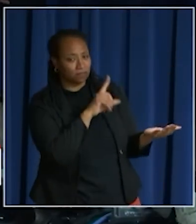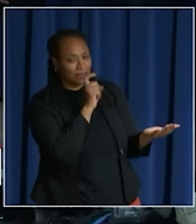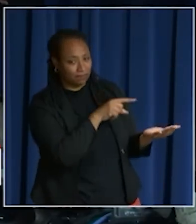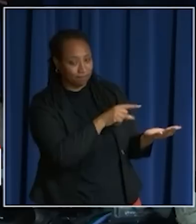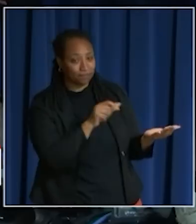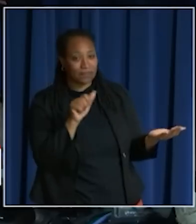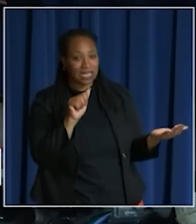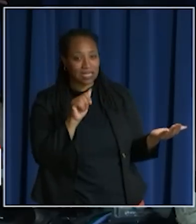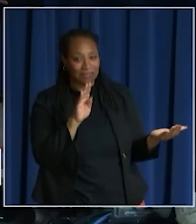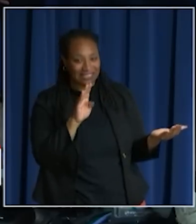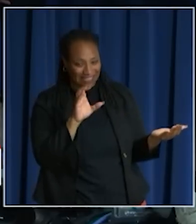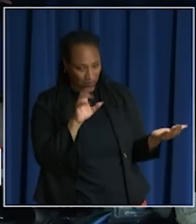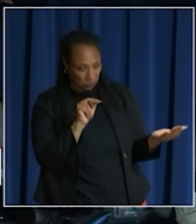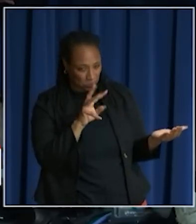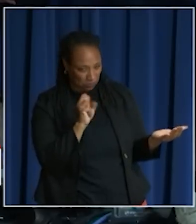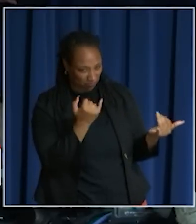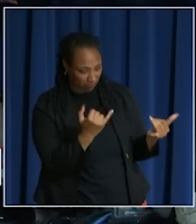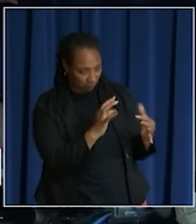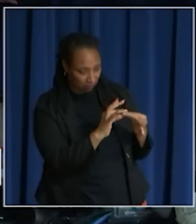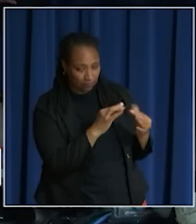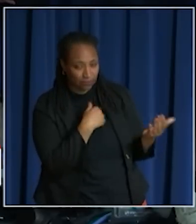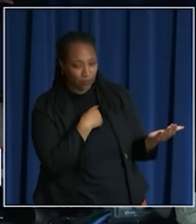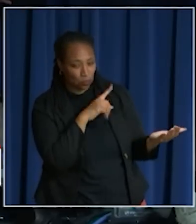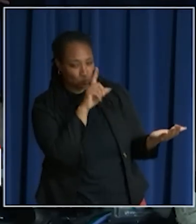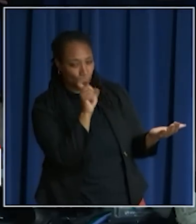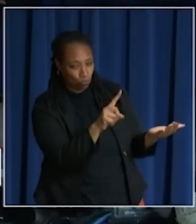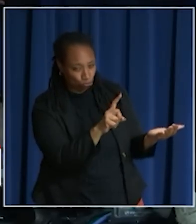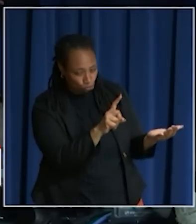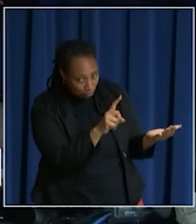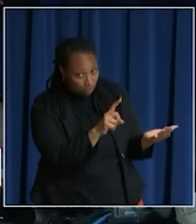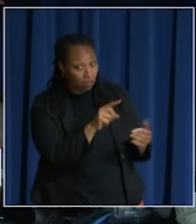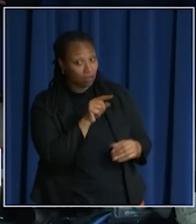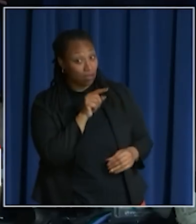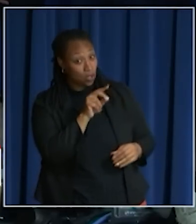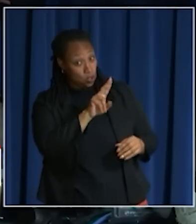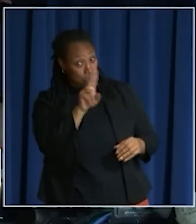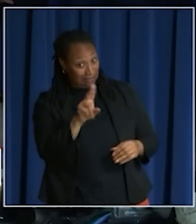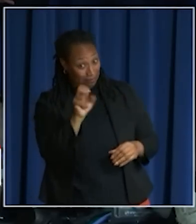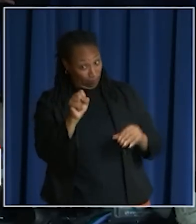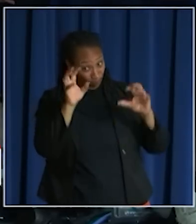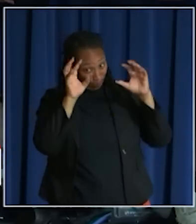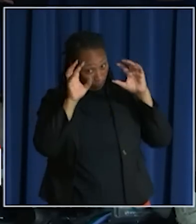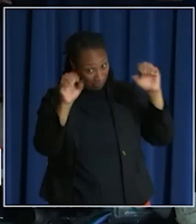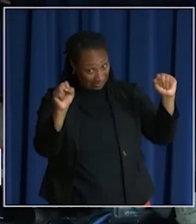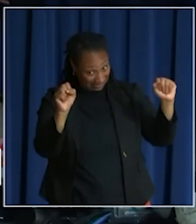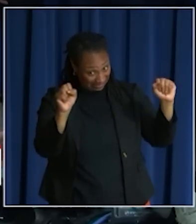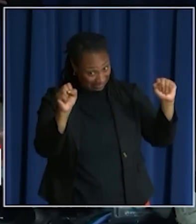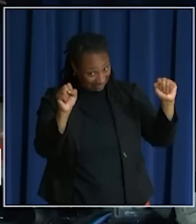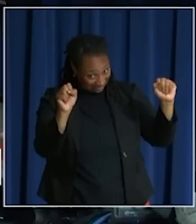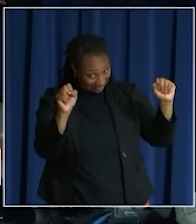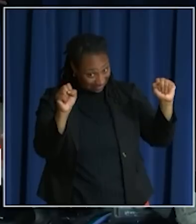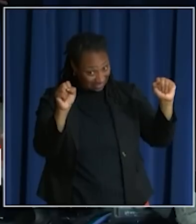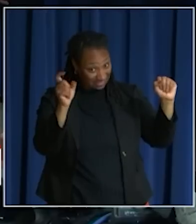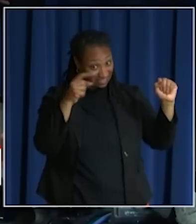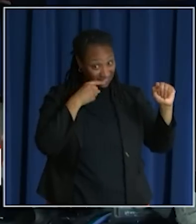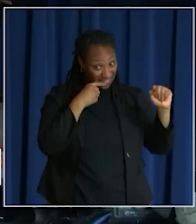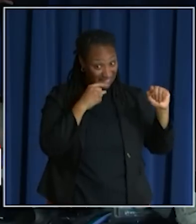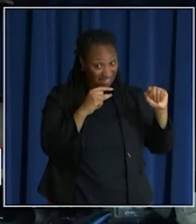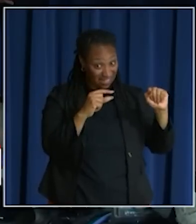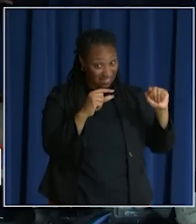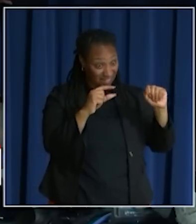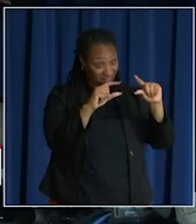this morning. Do you agree or have any thoughts on the picture he's painting? He said that there are, quote, bloodthirsty criminals, end quote, or roving mobs of wild